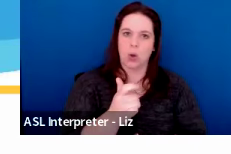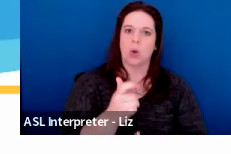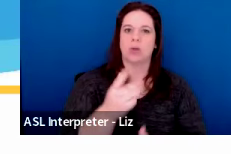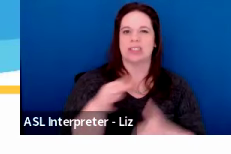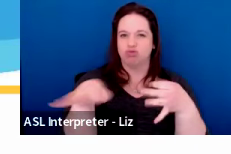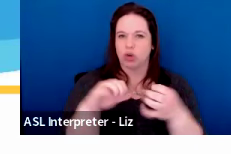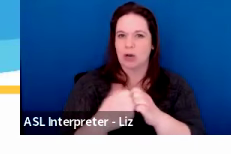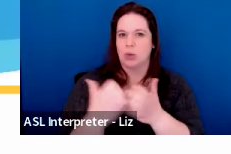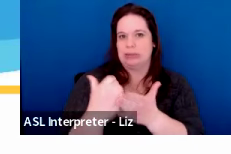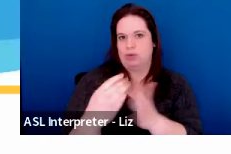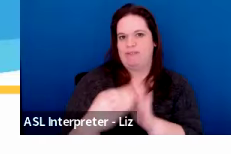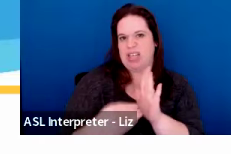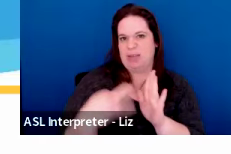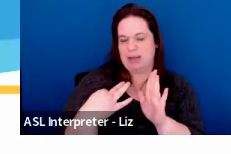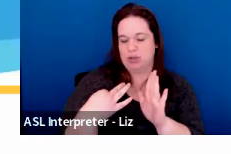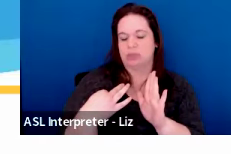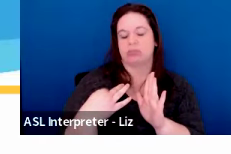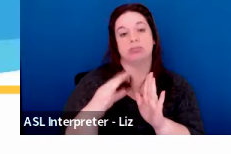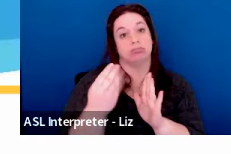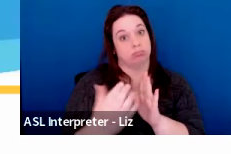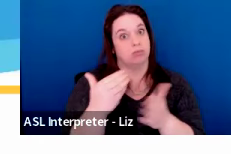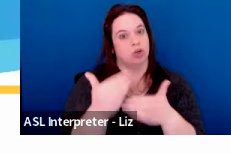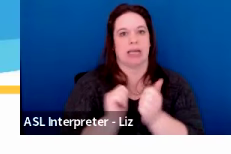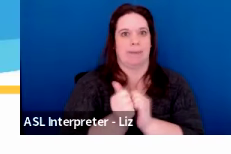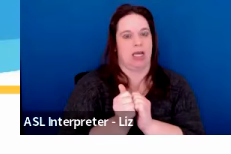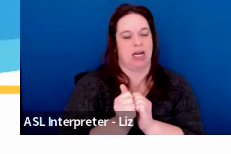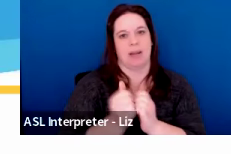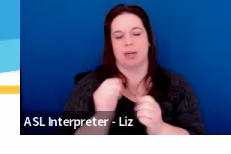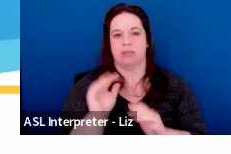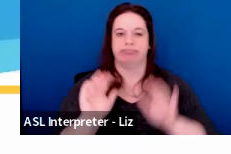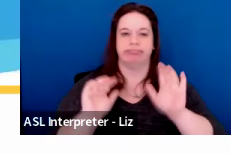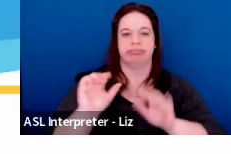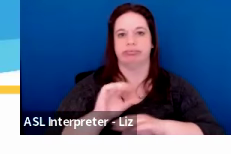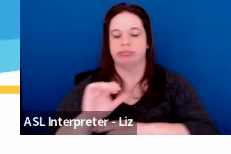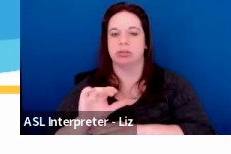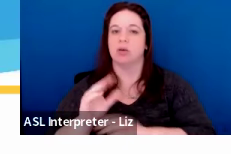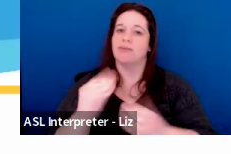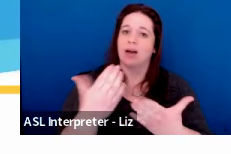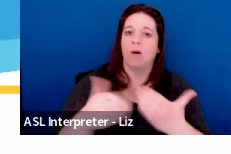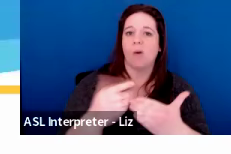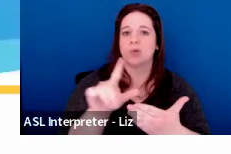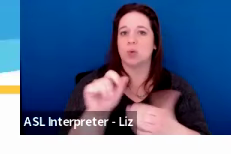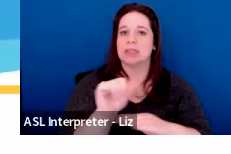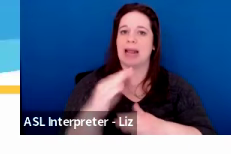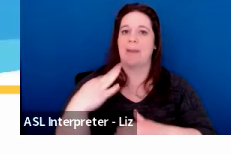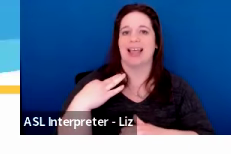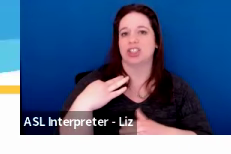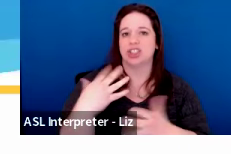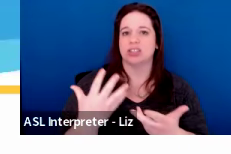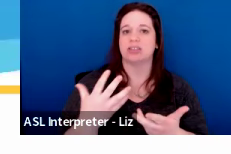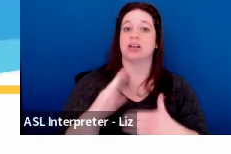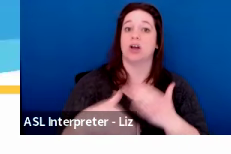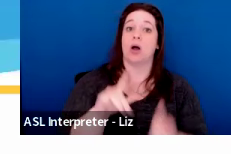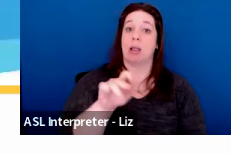application. Please note that this is a very competitive process and we want to give you all the tools to submit your application. All the